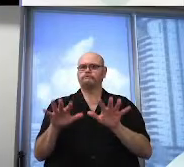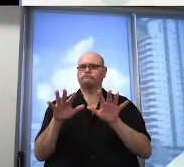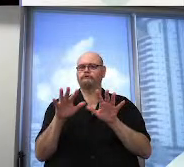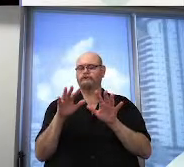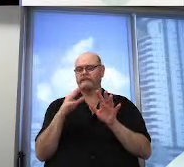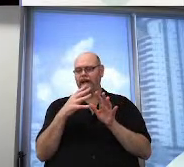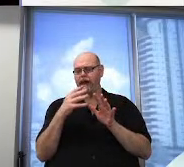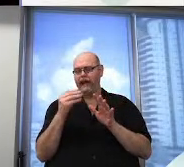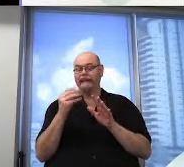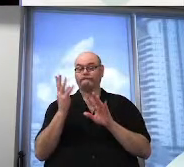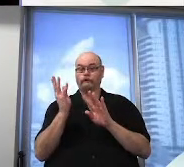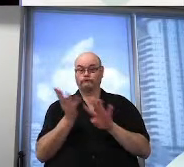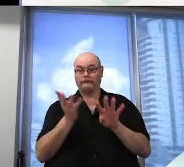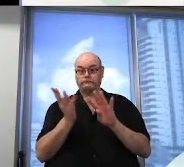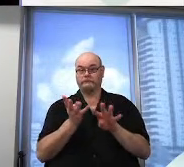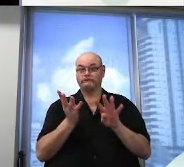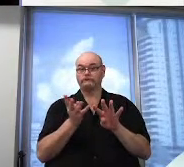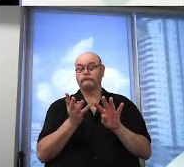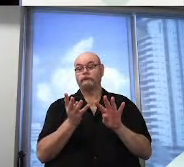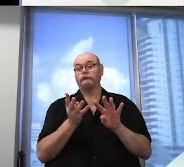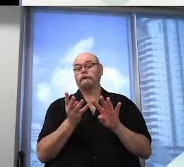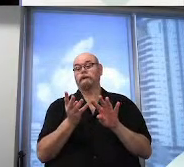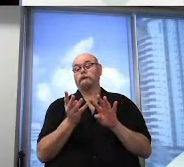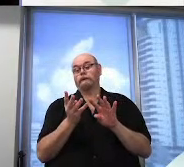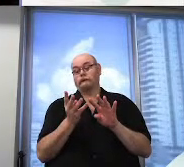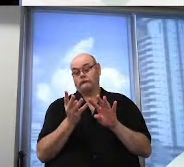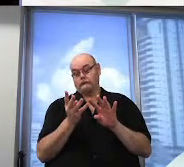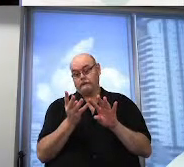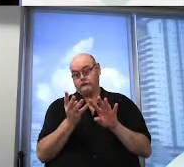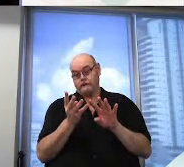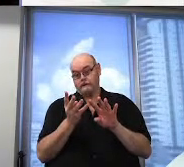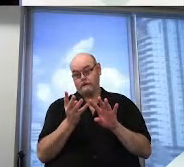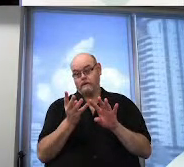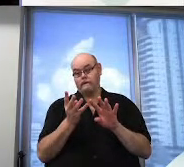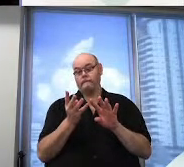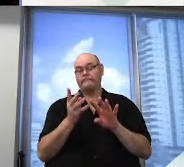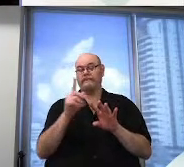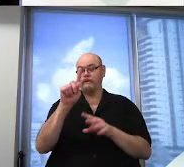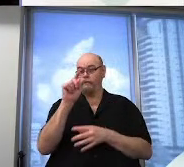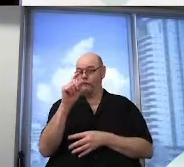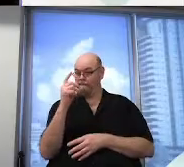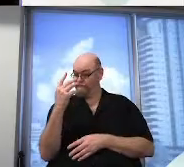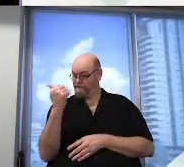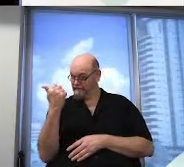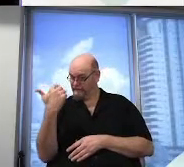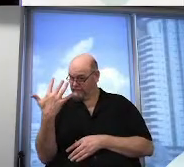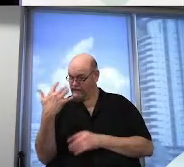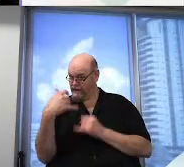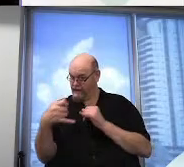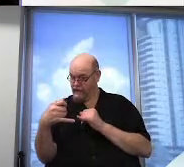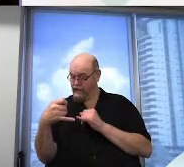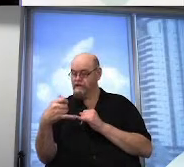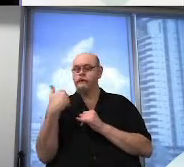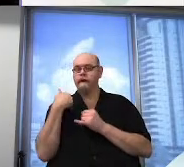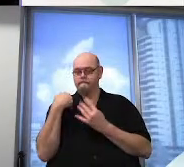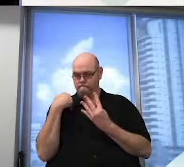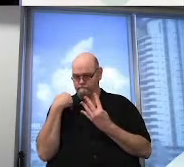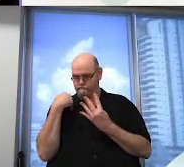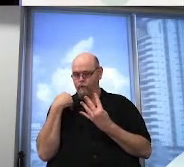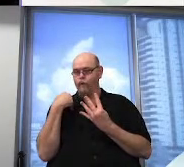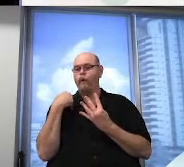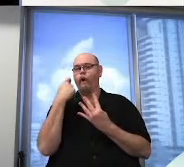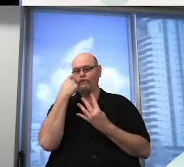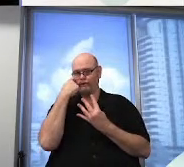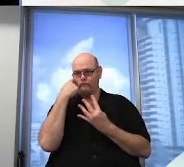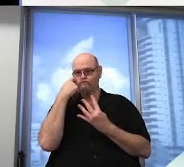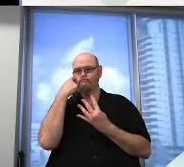distribution. In the transmission side of the operations for those lines that are 115, we have 4